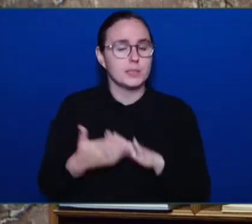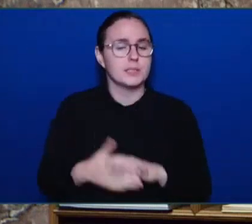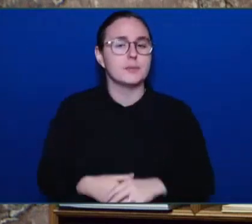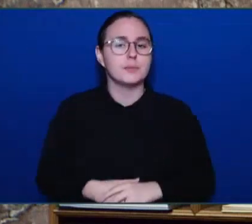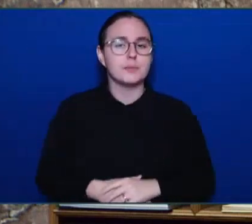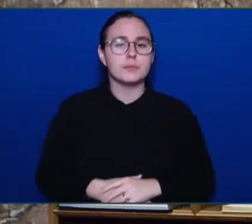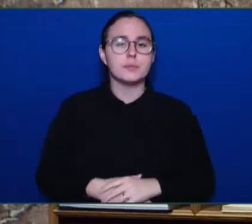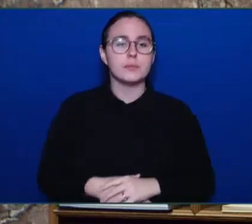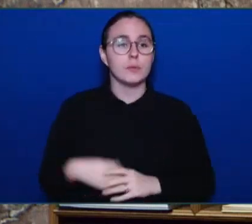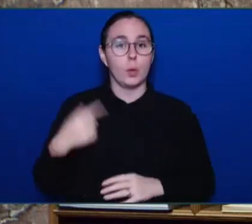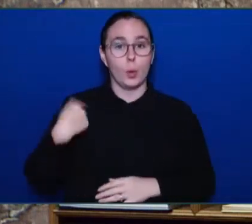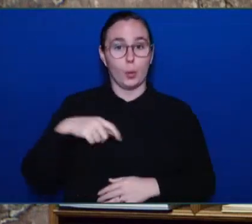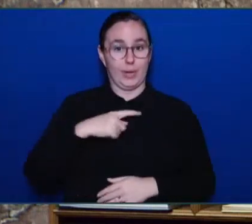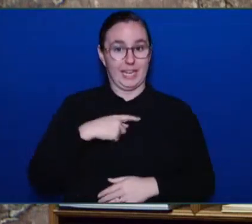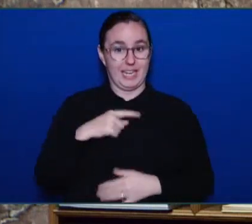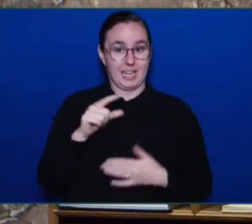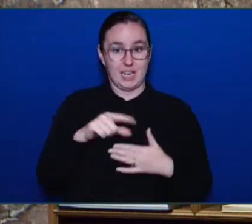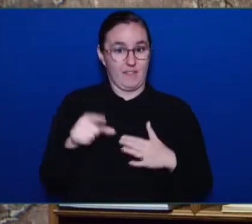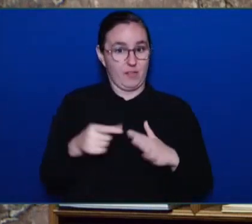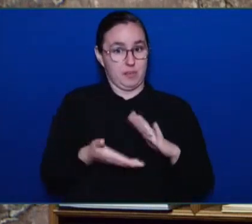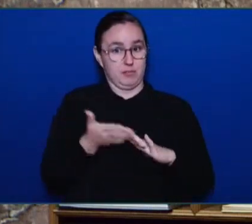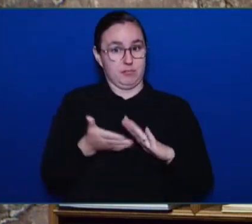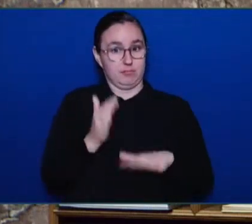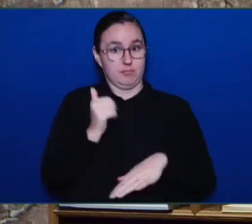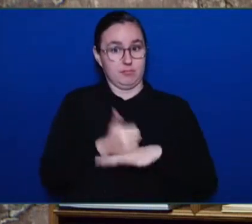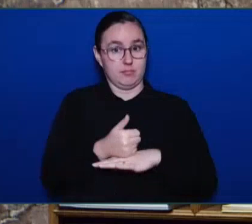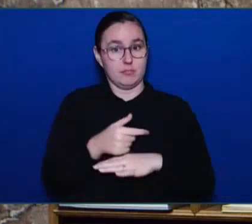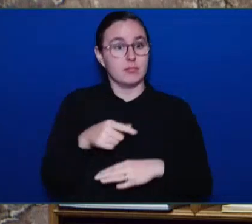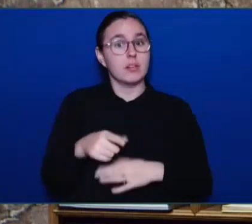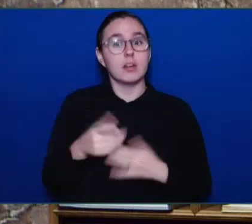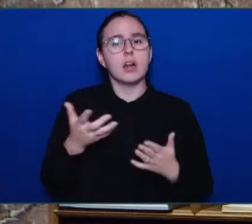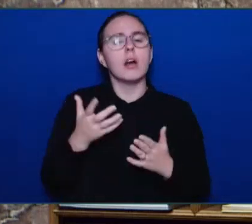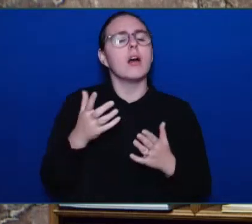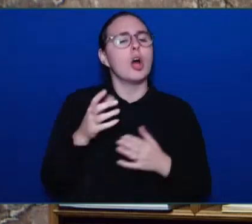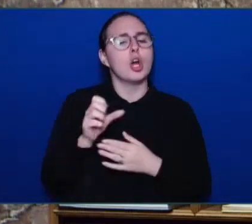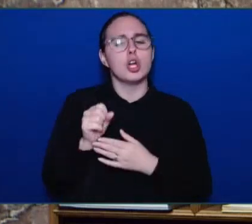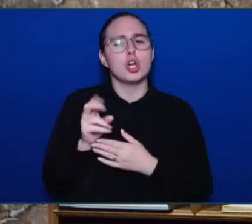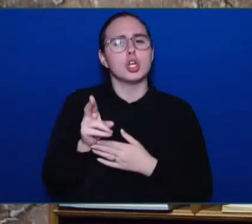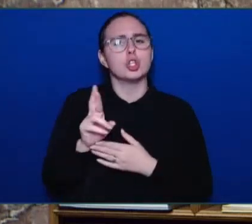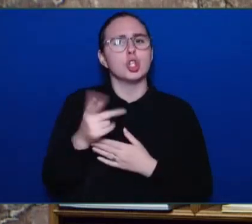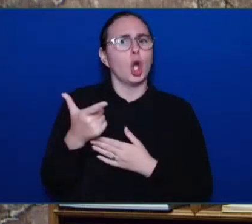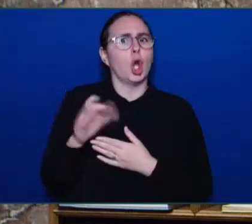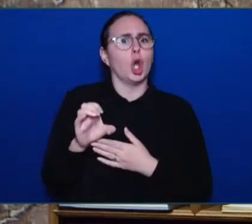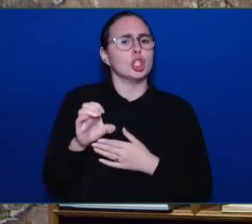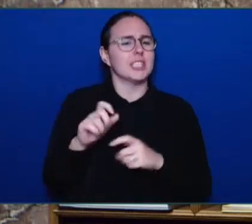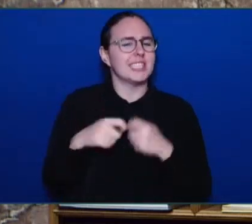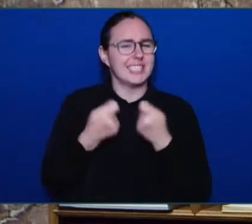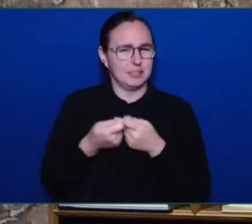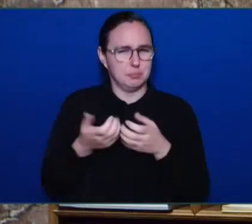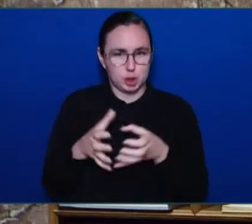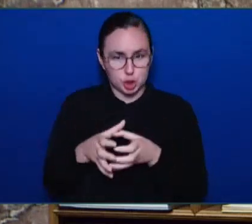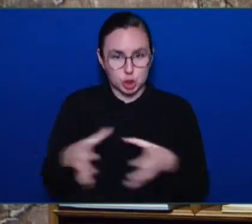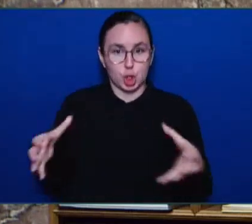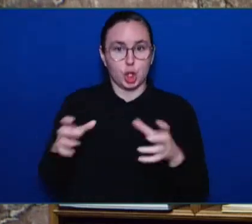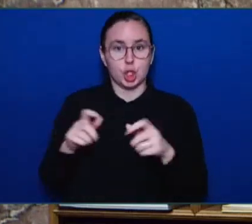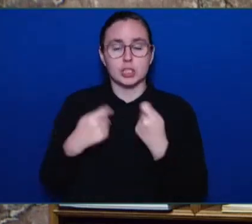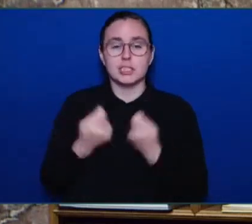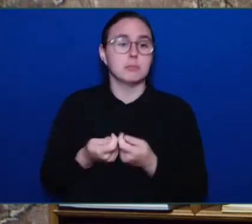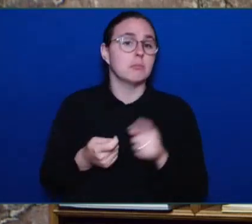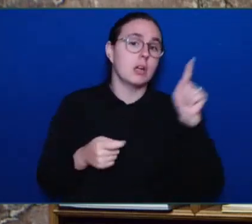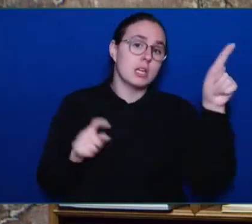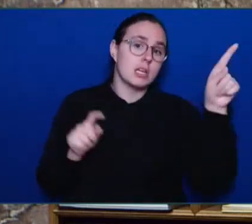communities such as Terrace, Prince George, Kelowna and Kamloops, all of which those communities have said have worked extremely